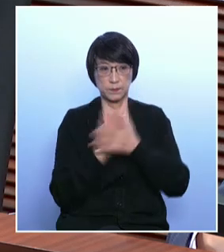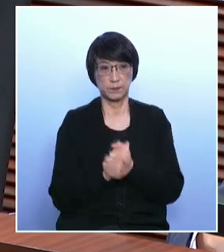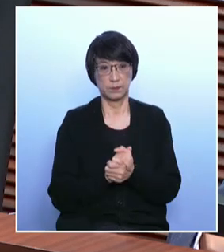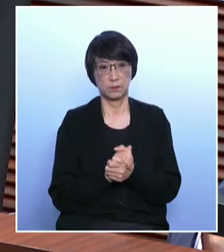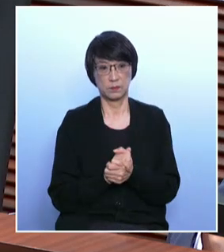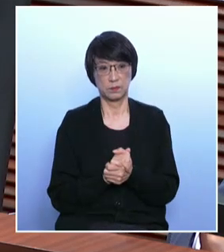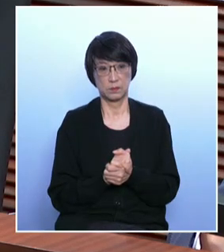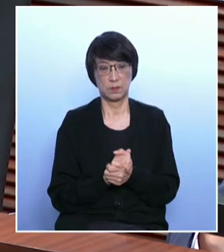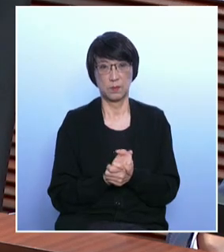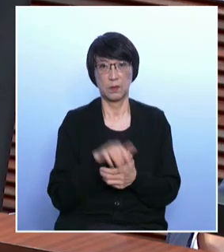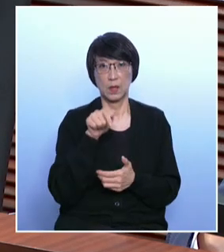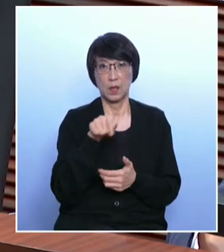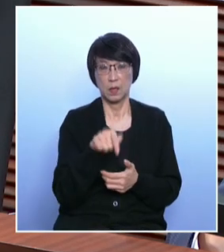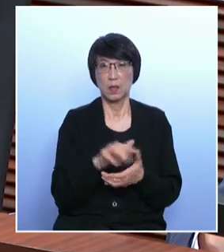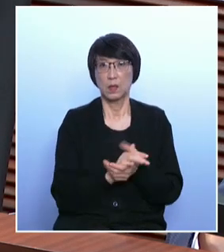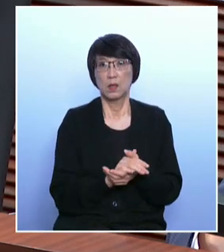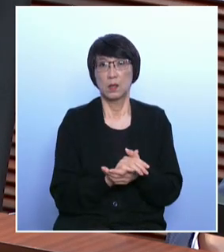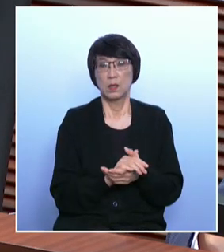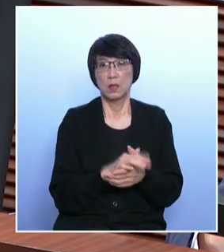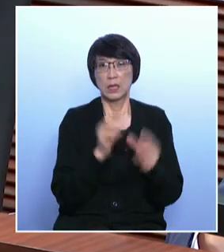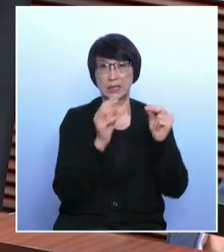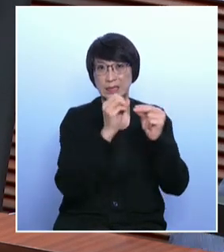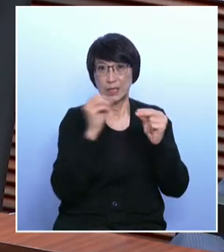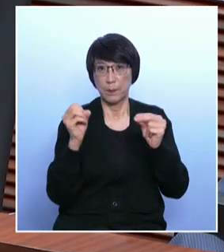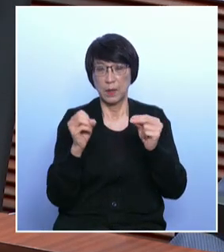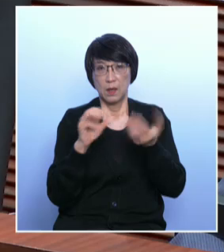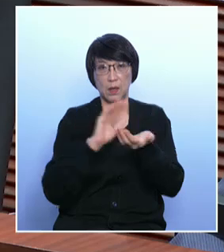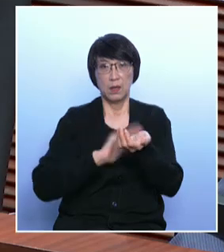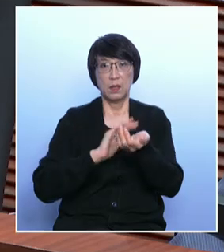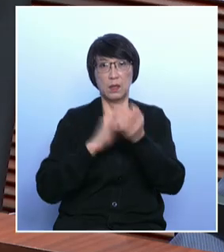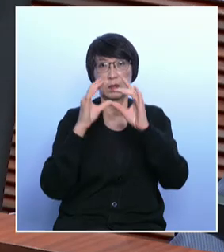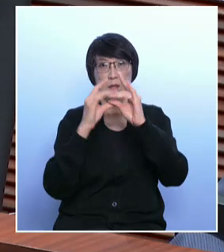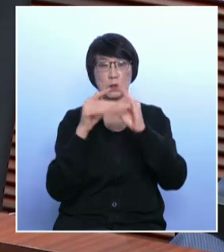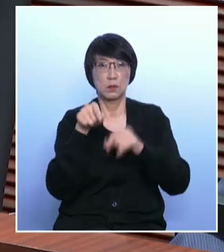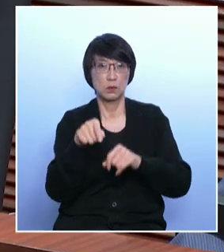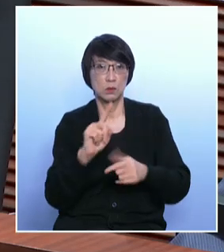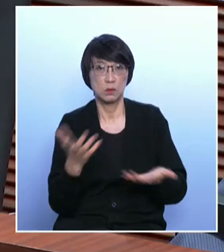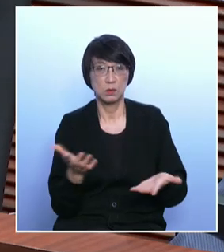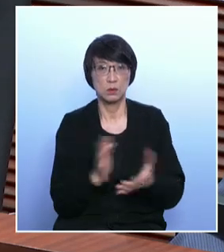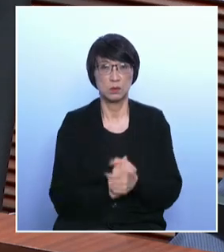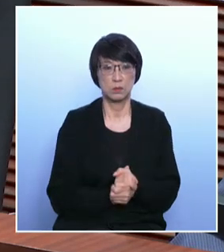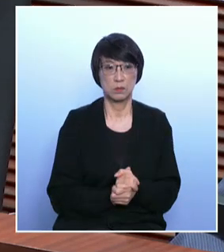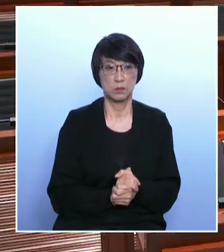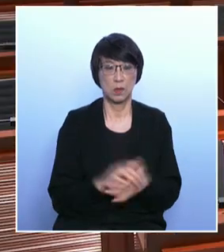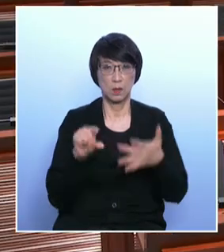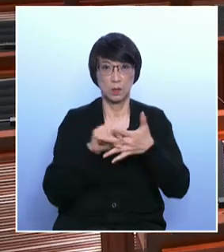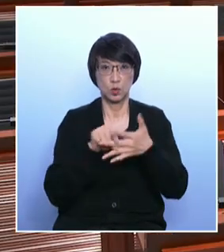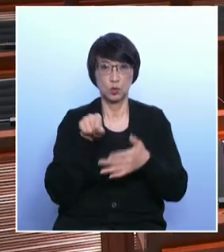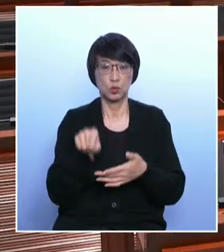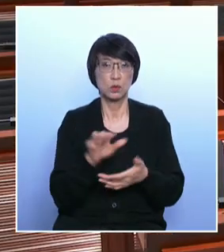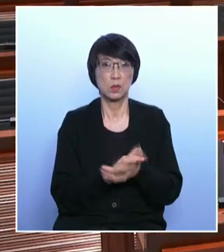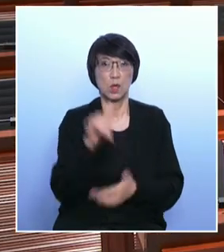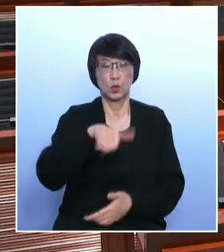But actually, much of the space is for residents, say 700 bed spaces. Is that for